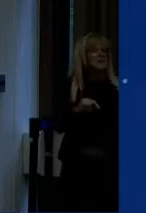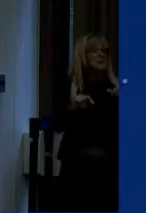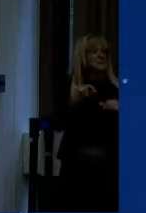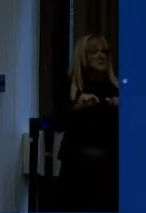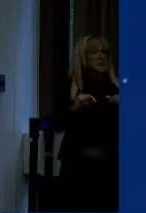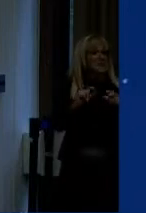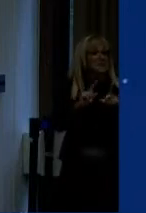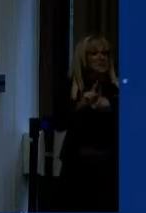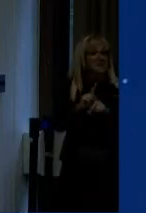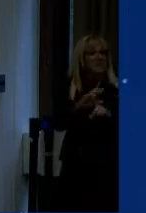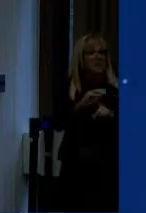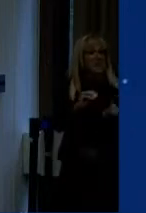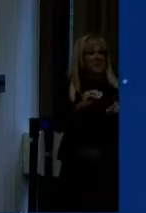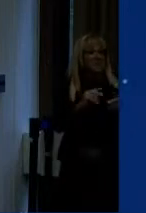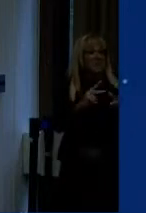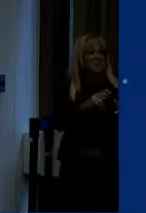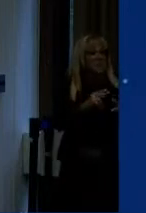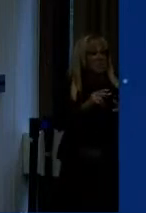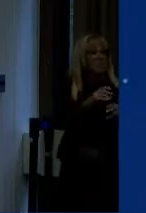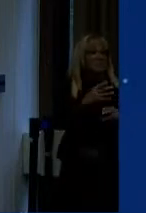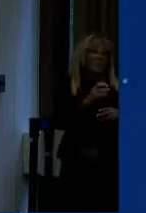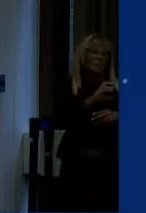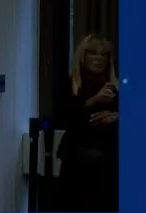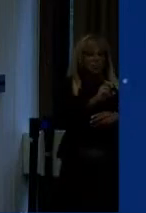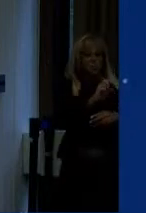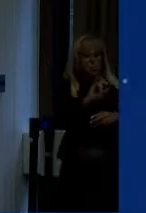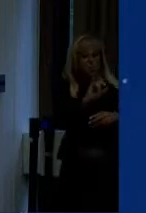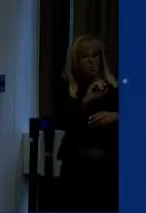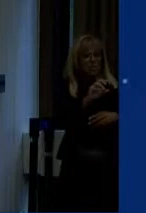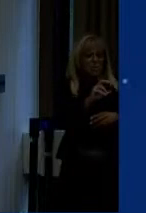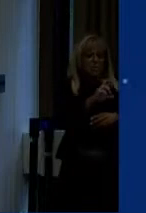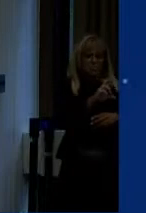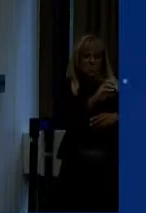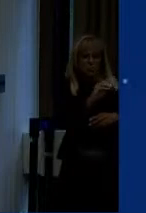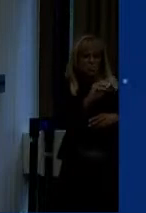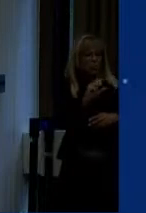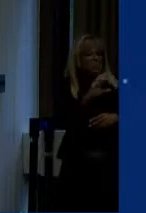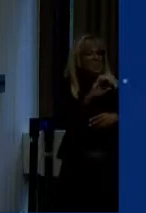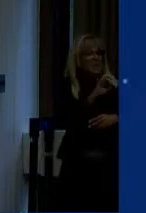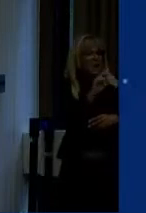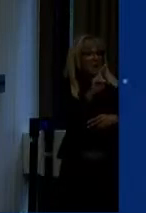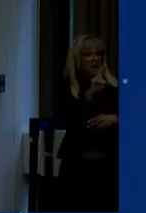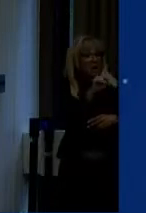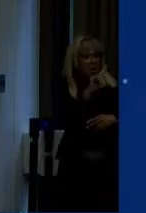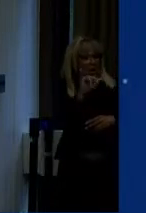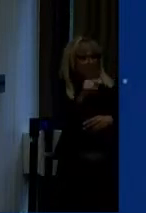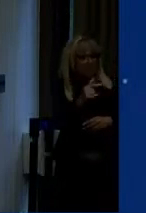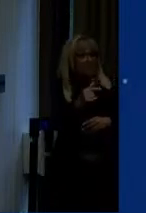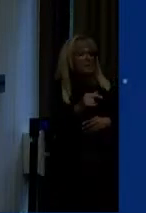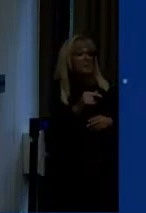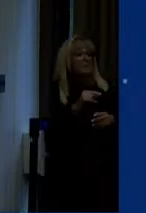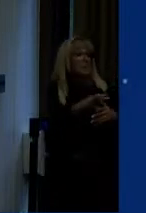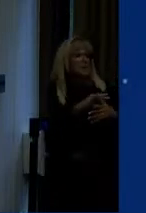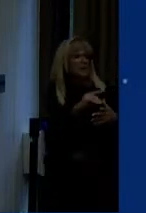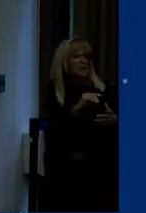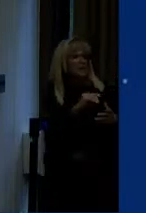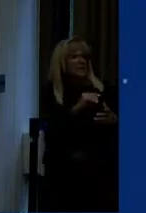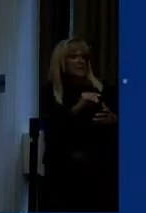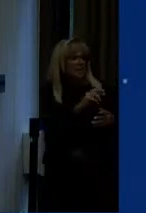and cross-study concepts. So I added that piece myself to guide the robot's output to me, the